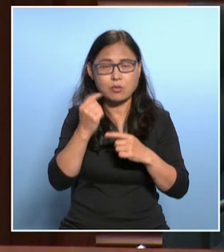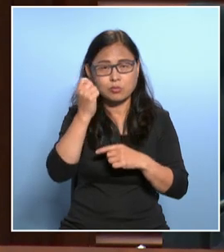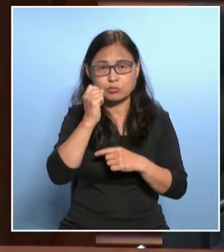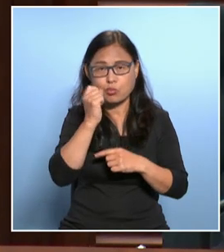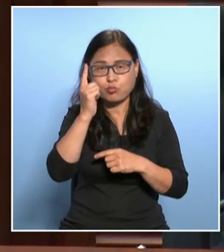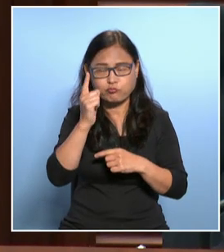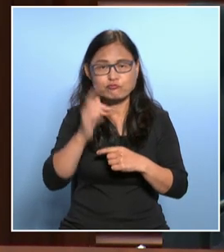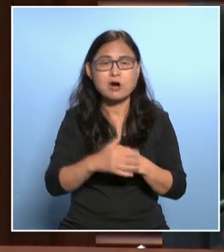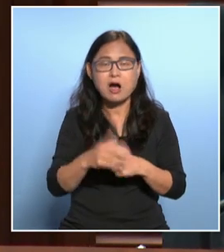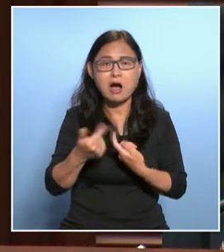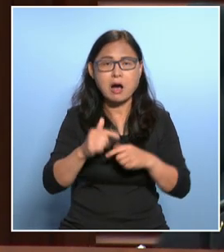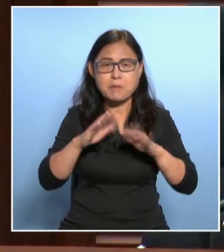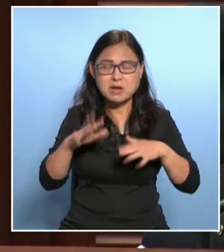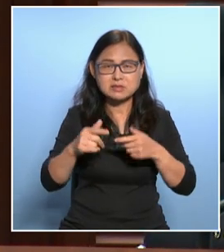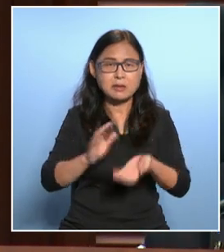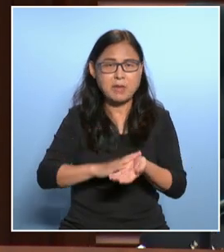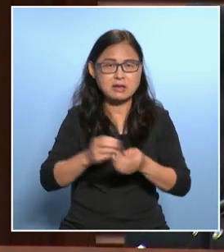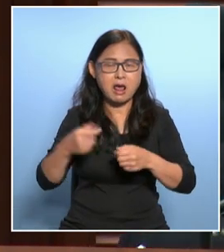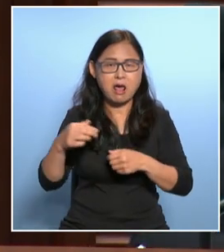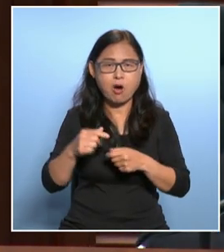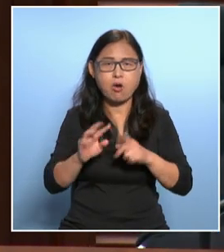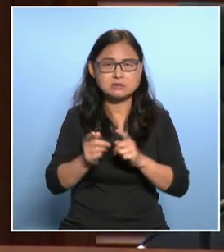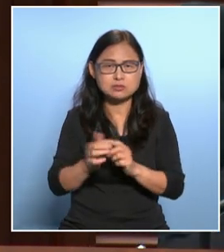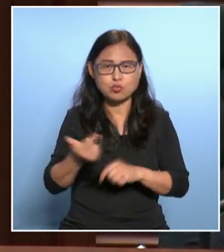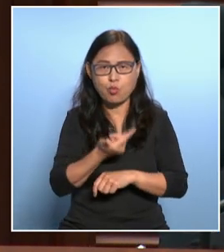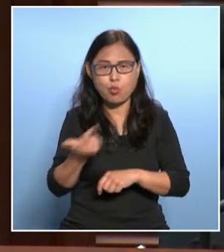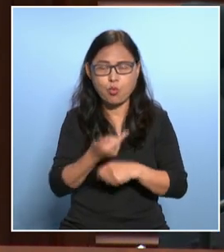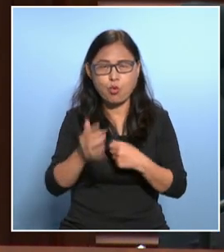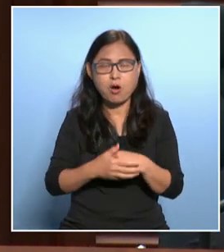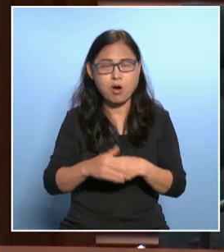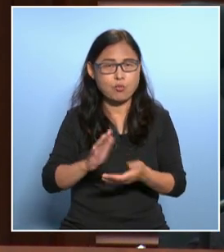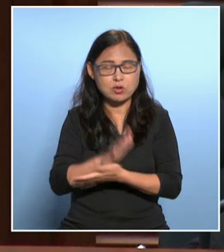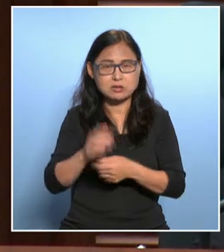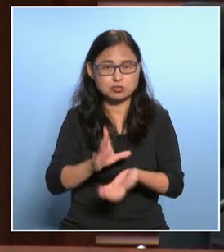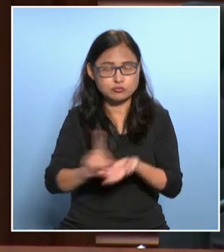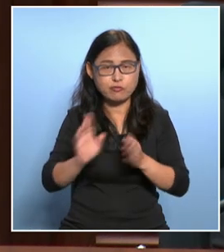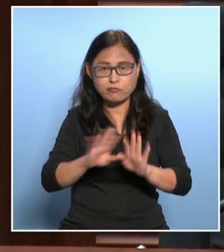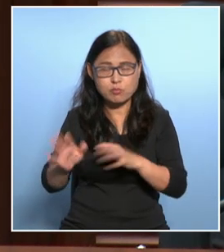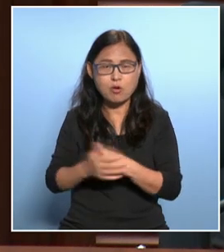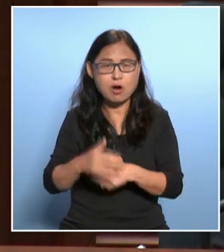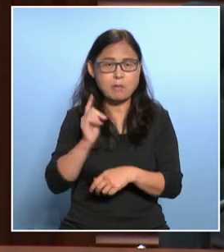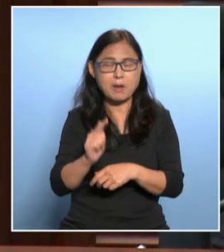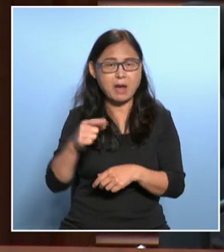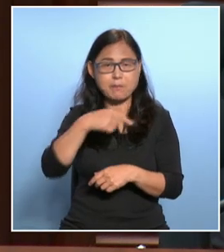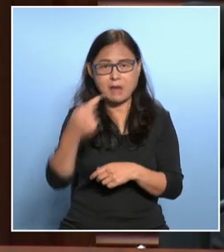treatment or services such as radiography, imaging services, etc.